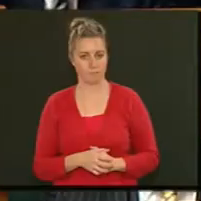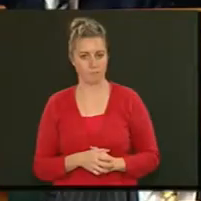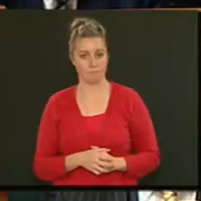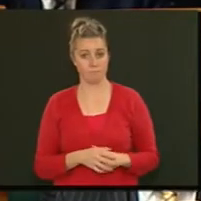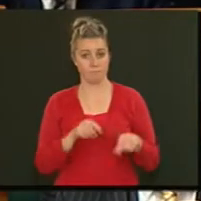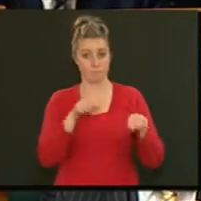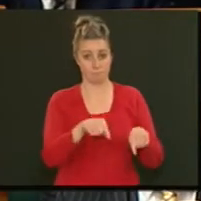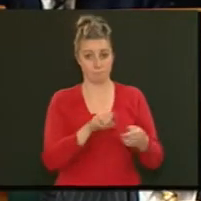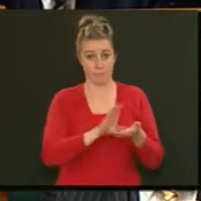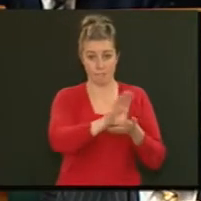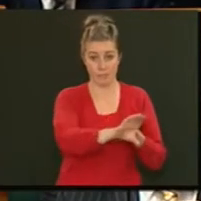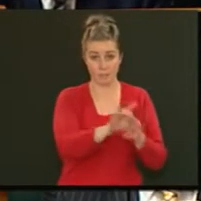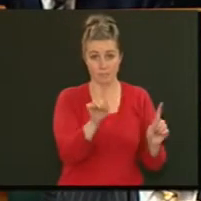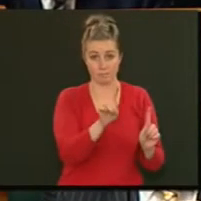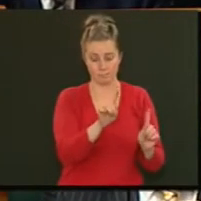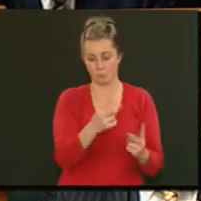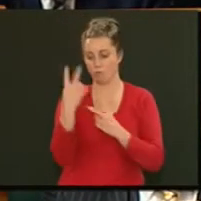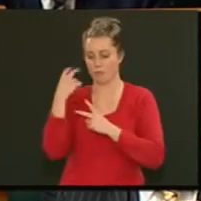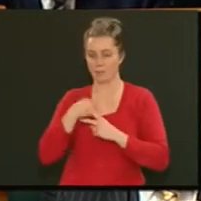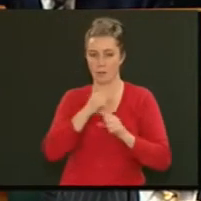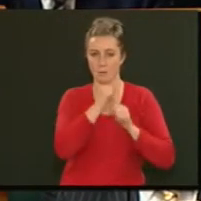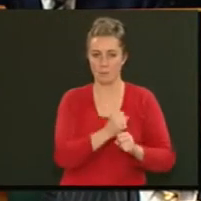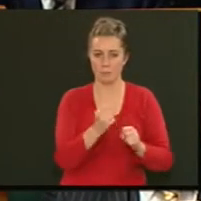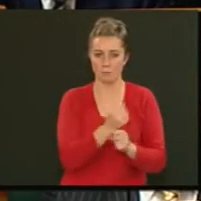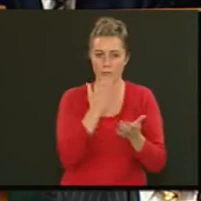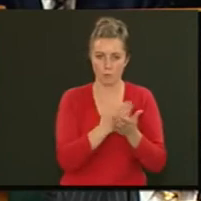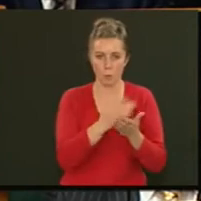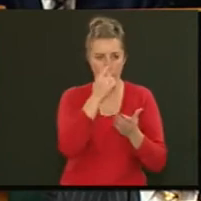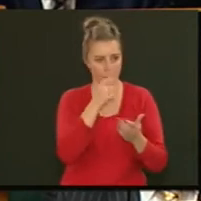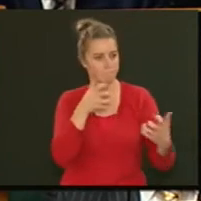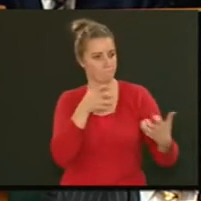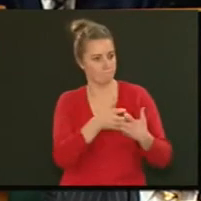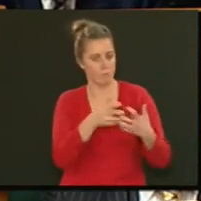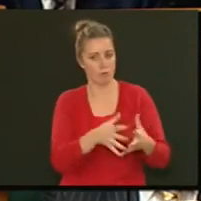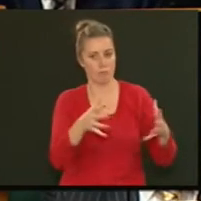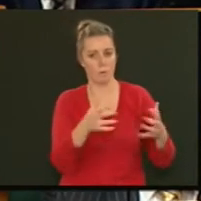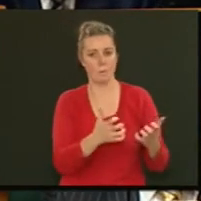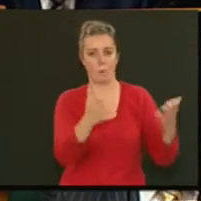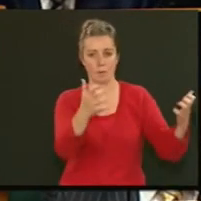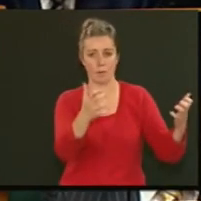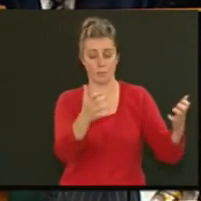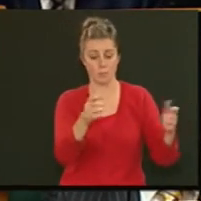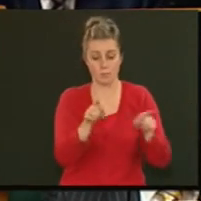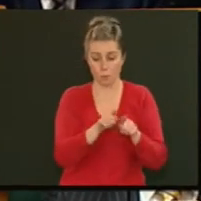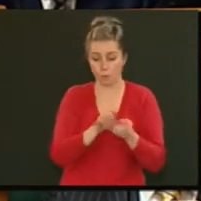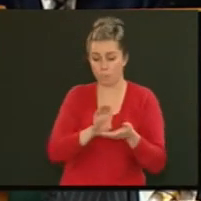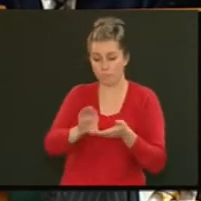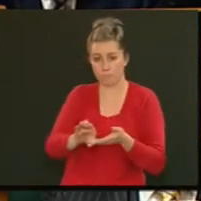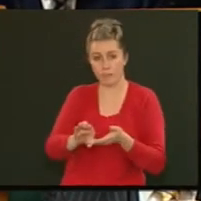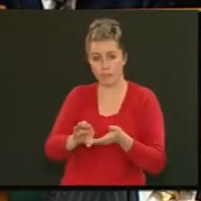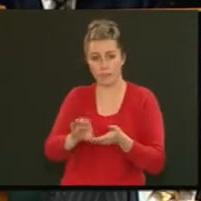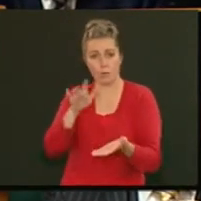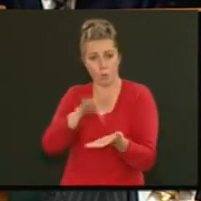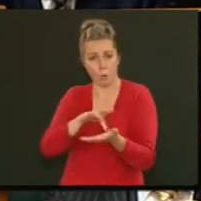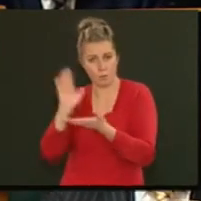This investment reflects our commitment to meet the requirements of a growing population while investing prudently in the core